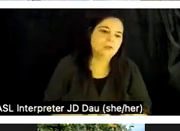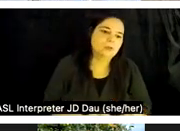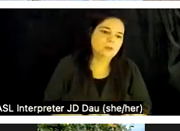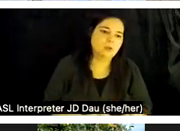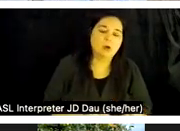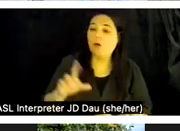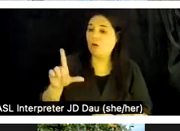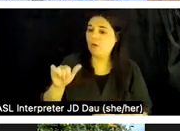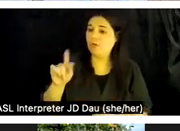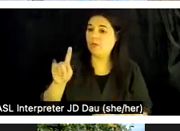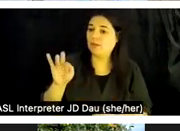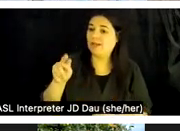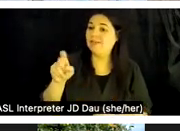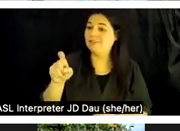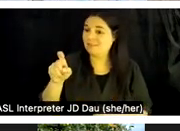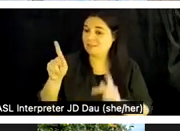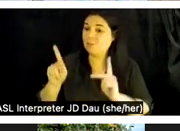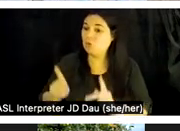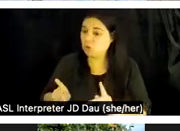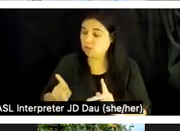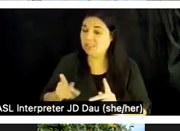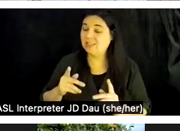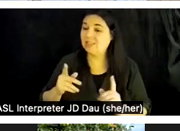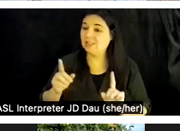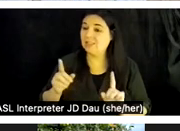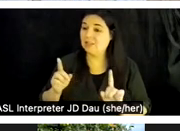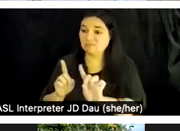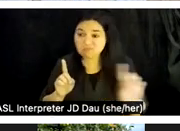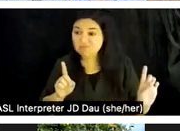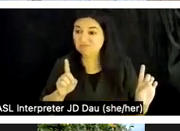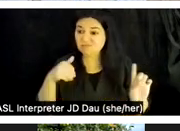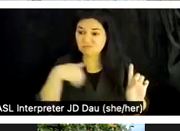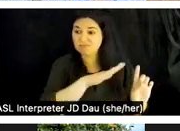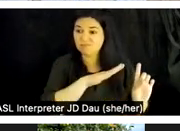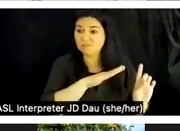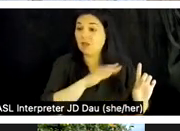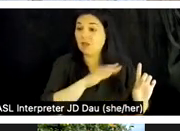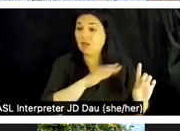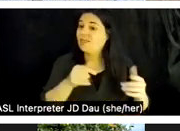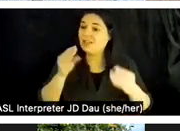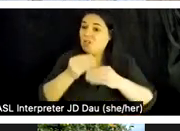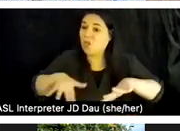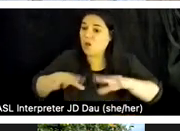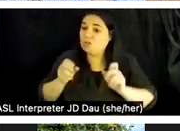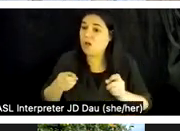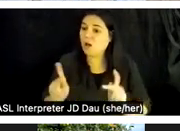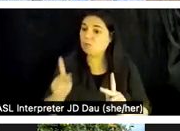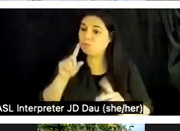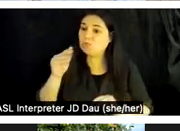tenant is turned away, they're losing an opportunity, a housing